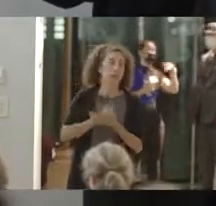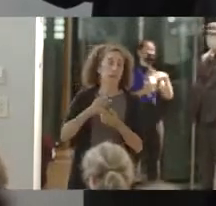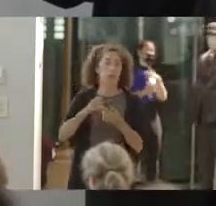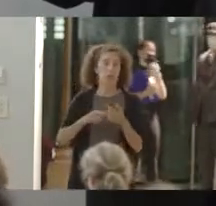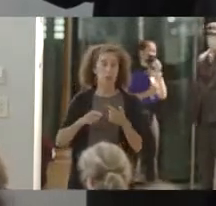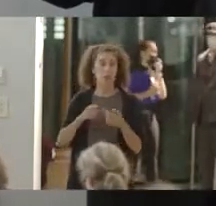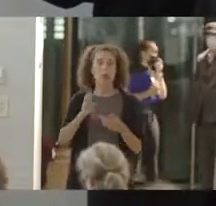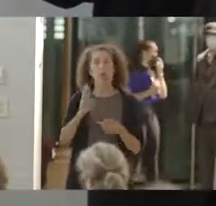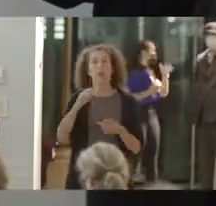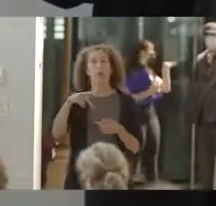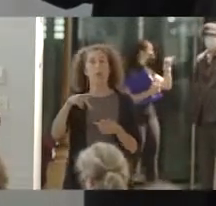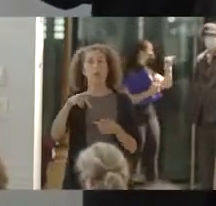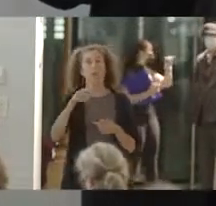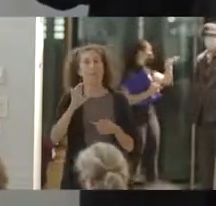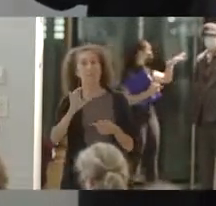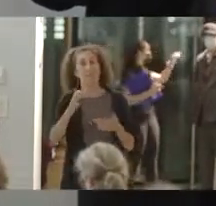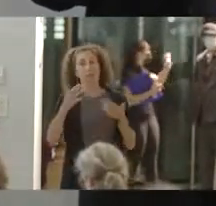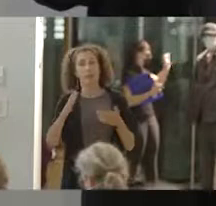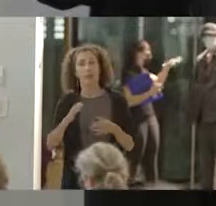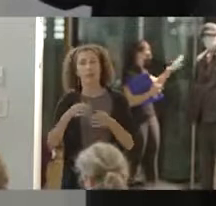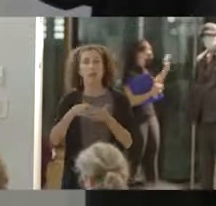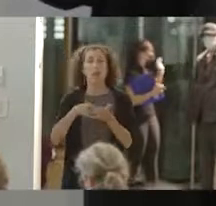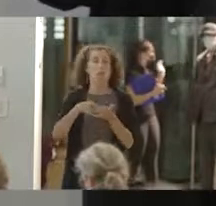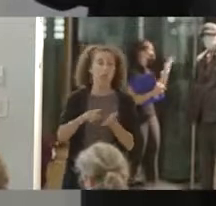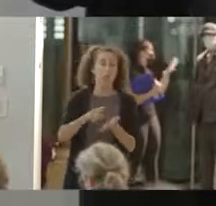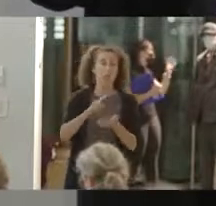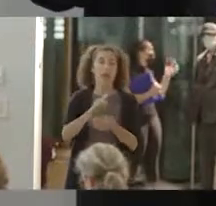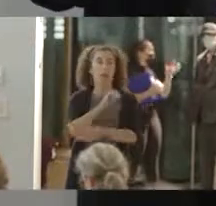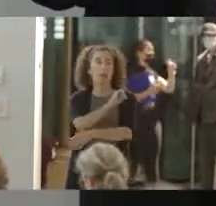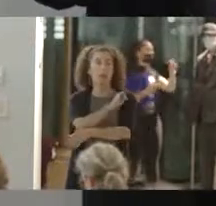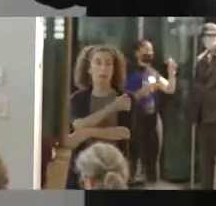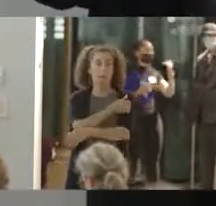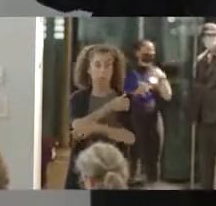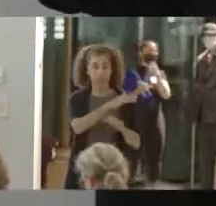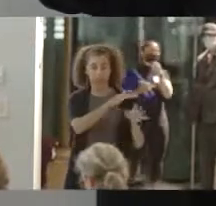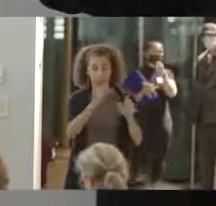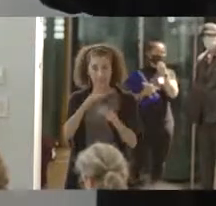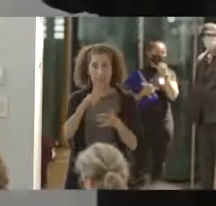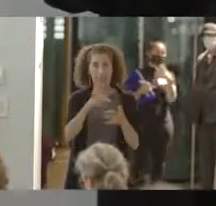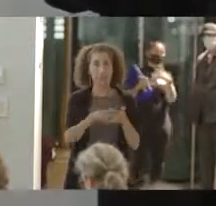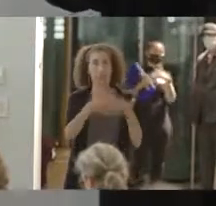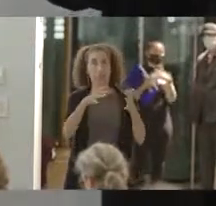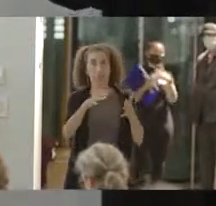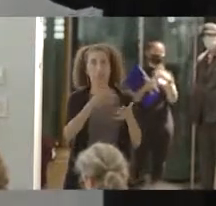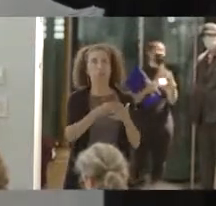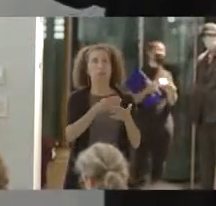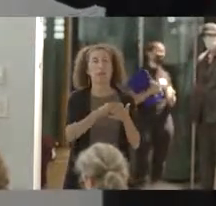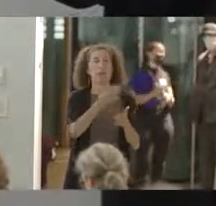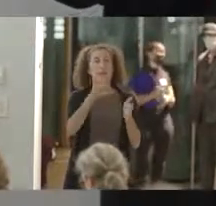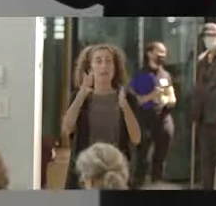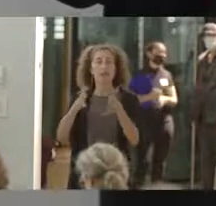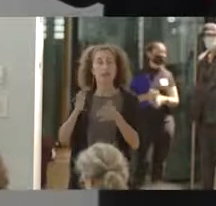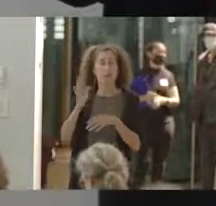City Authority after the payment of the authority's operating expenses and debt service goes straight to the City of New